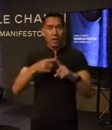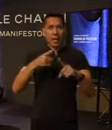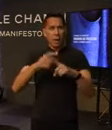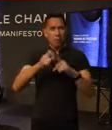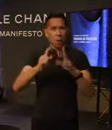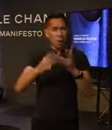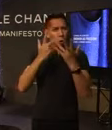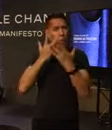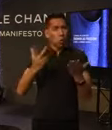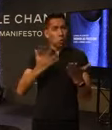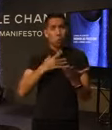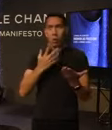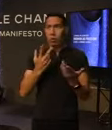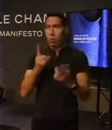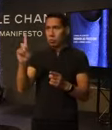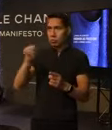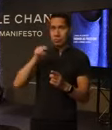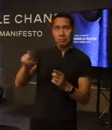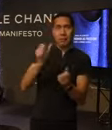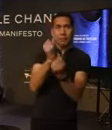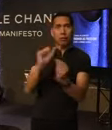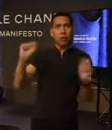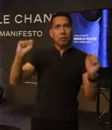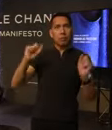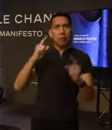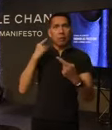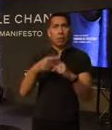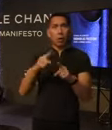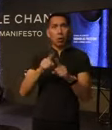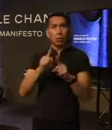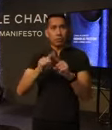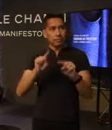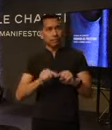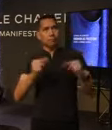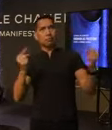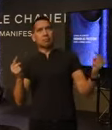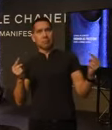the spirit of freedom and defiance that characterised Chanel's design.